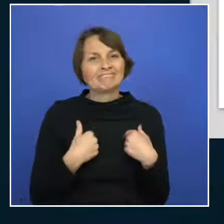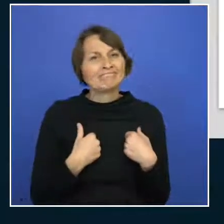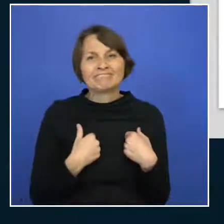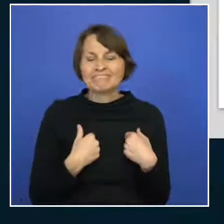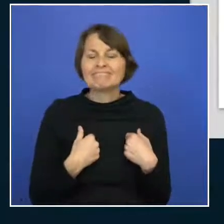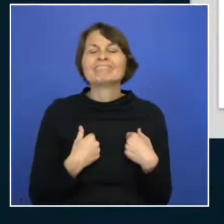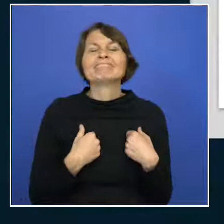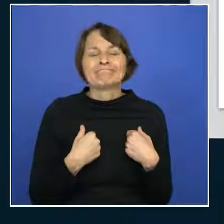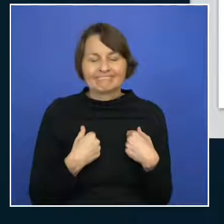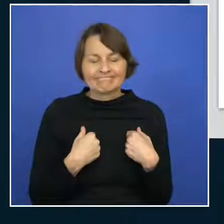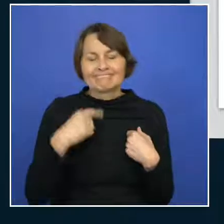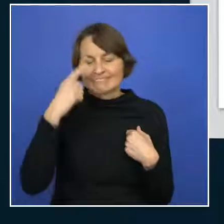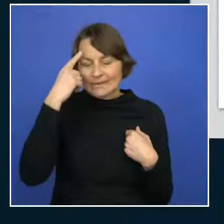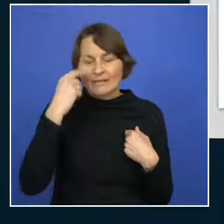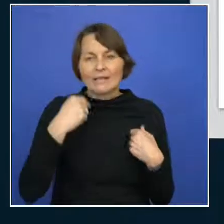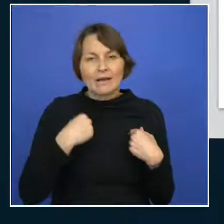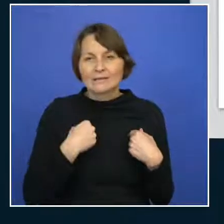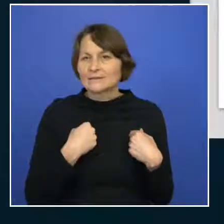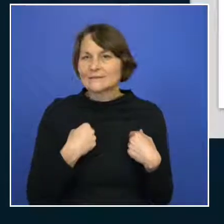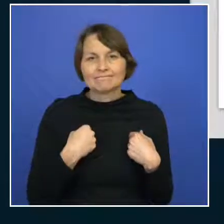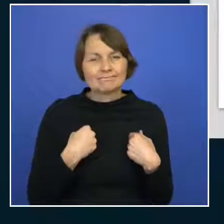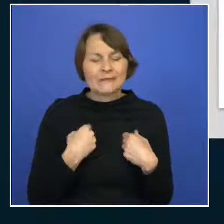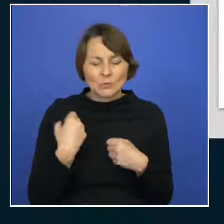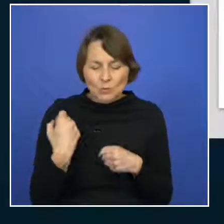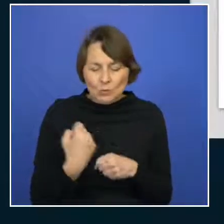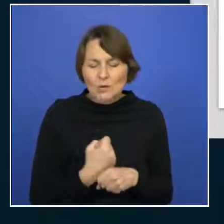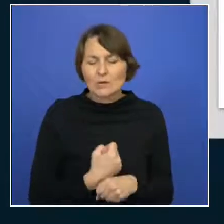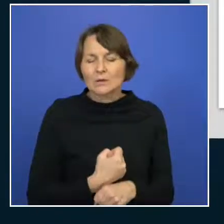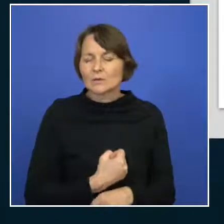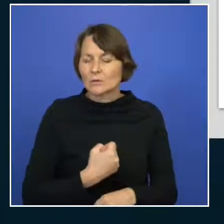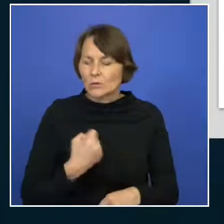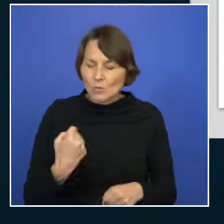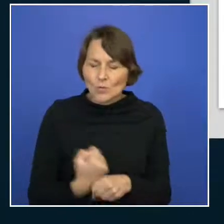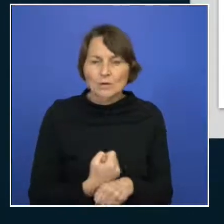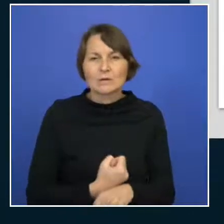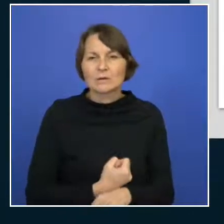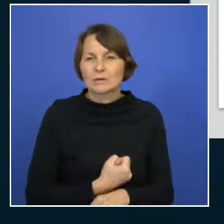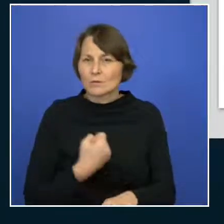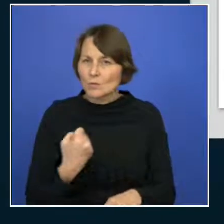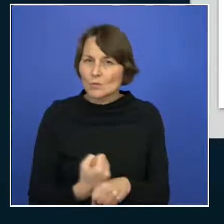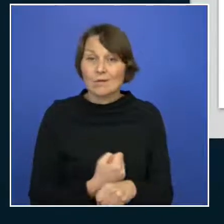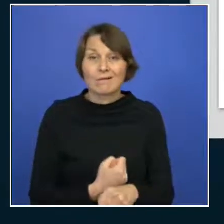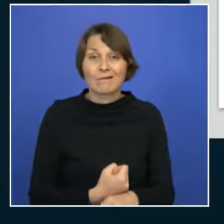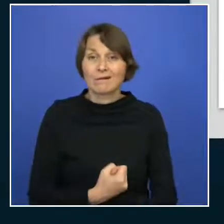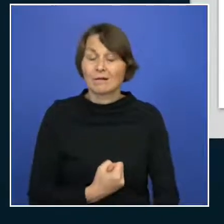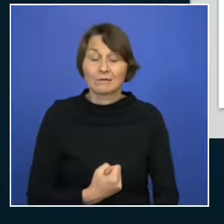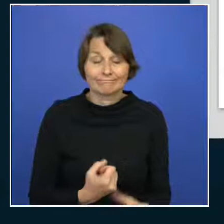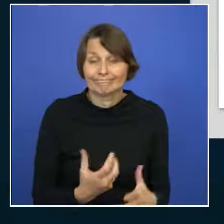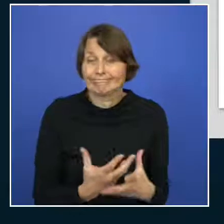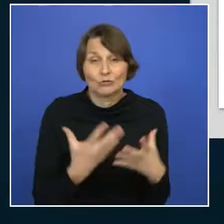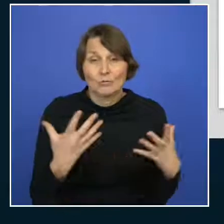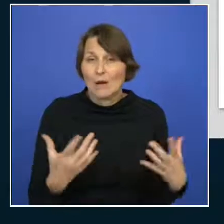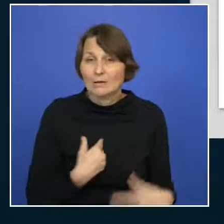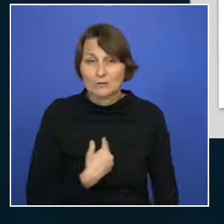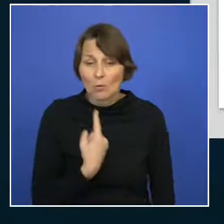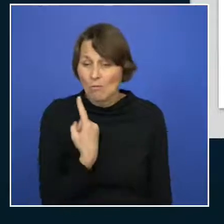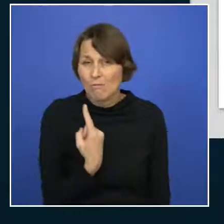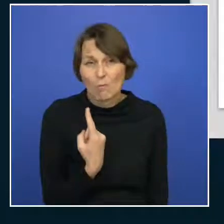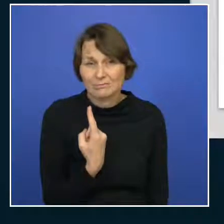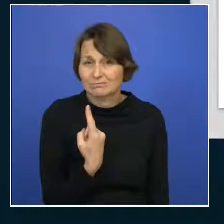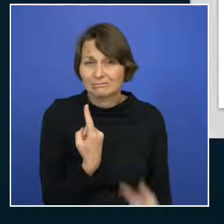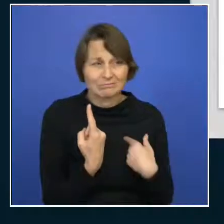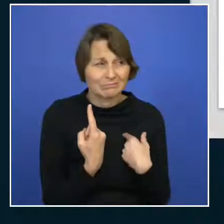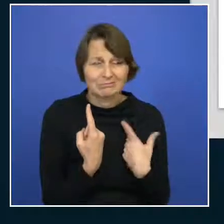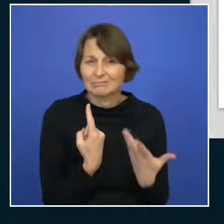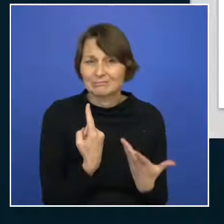realized that I was working too hard and working alone, and it was not easy